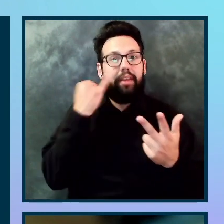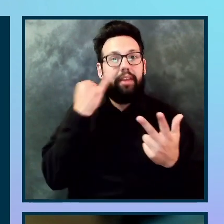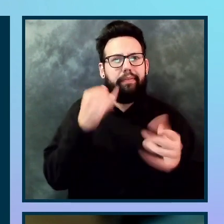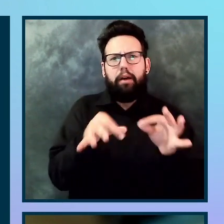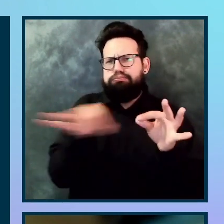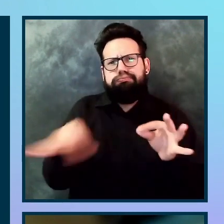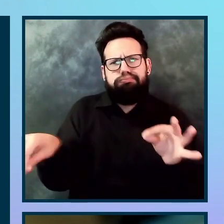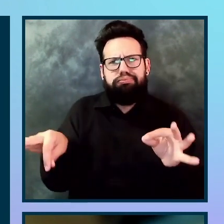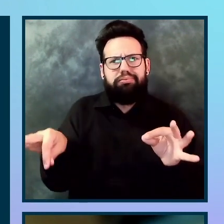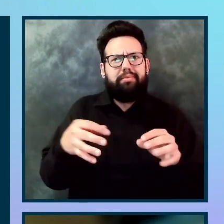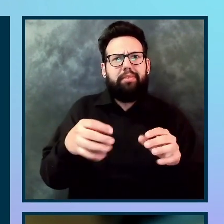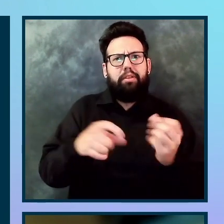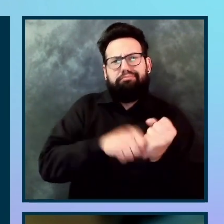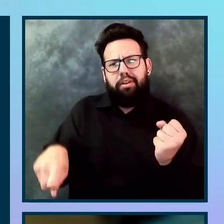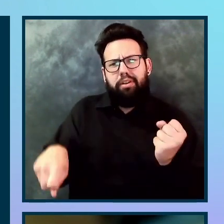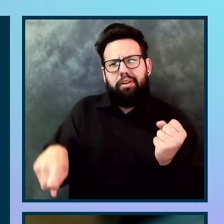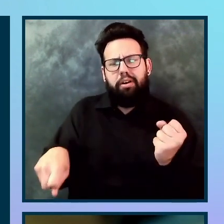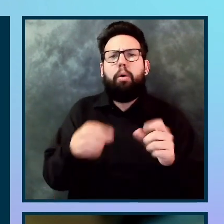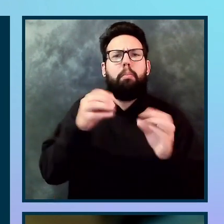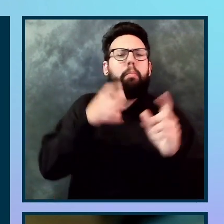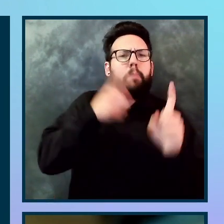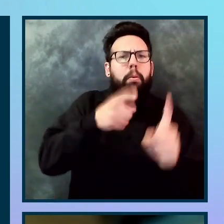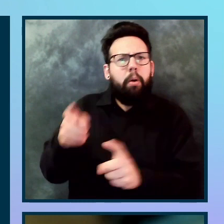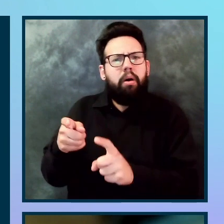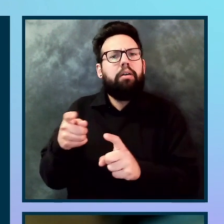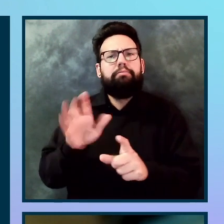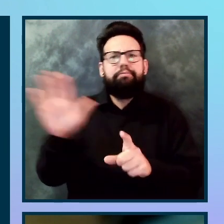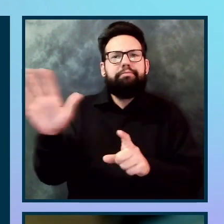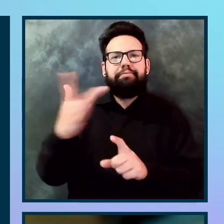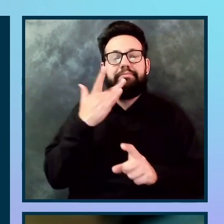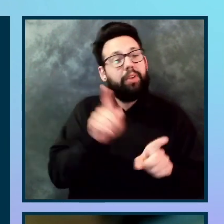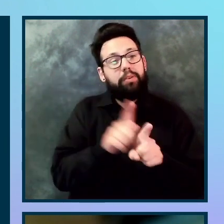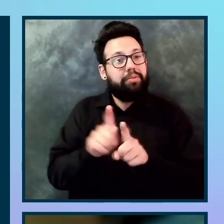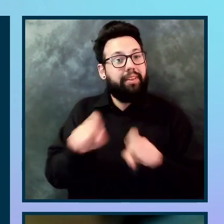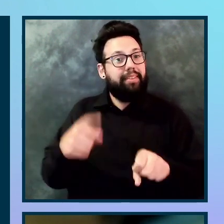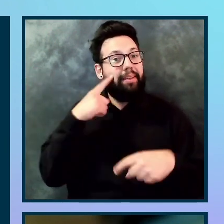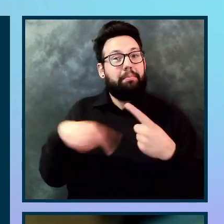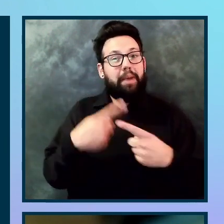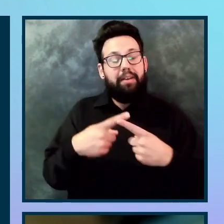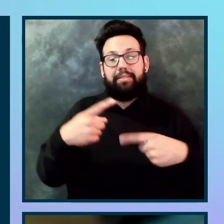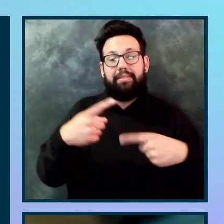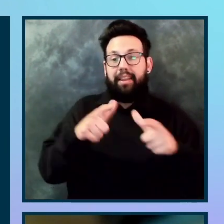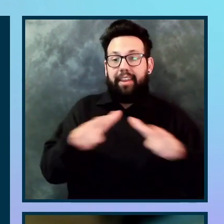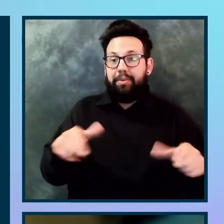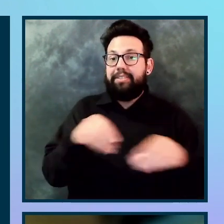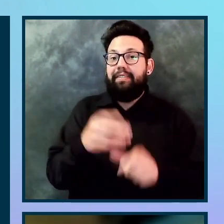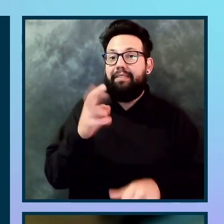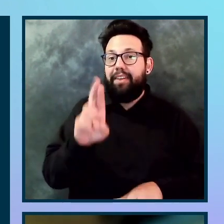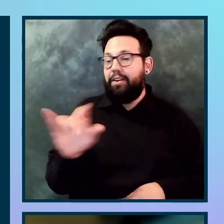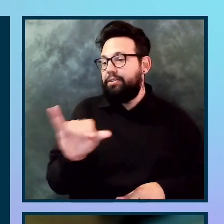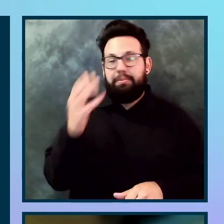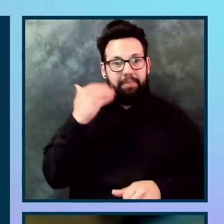of the caption. And we can also start thinking about sign language inside of VR and AR because we now have hand